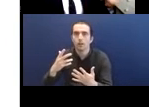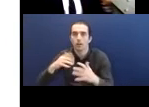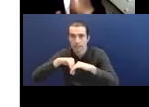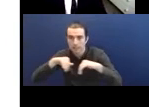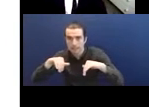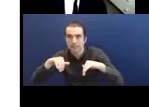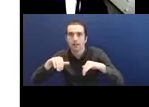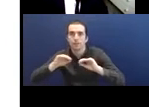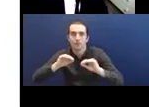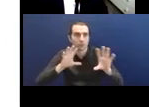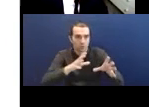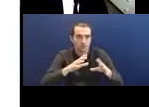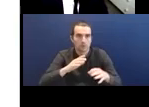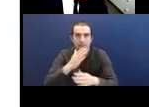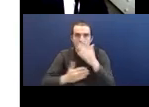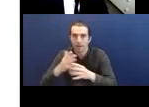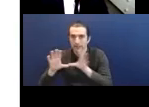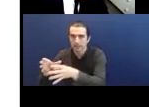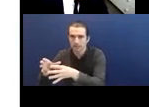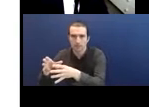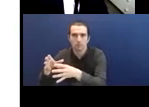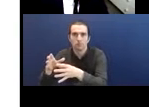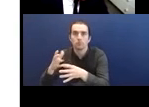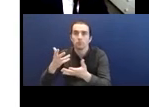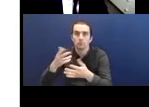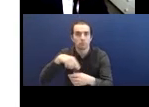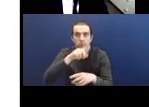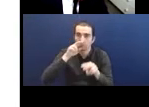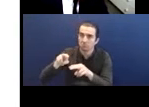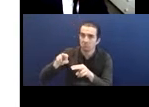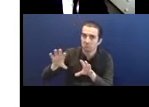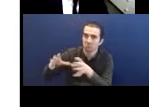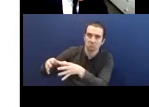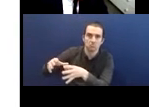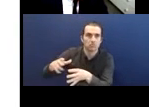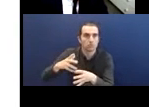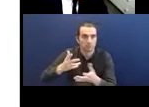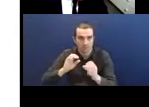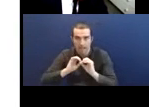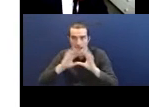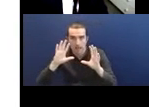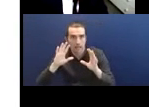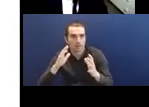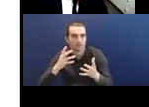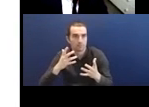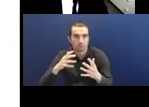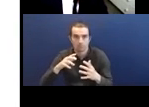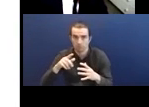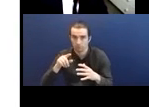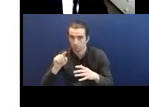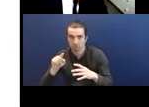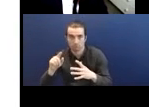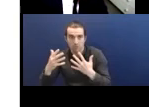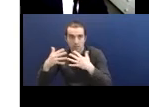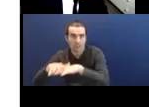Whereas inclusion, the committee says, involves a process of a systematic reform embodying changes, modifications in